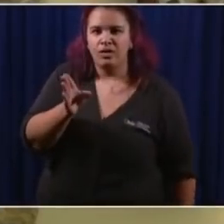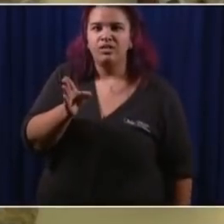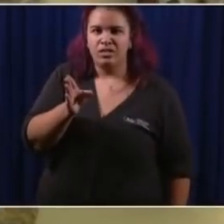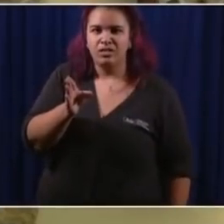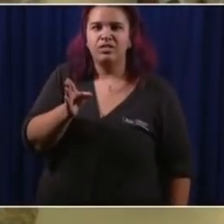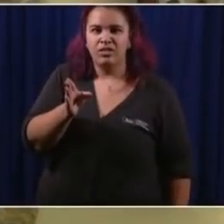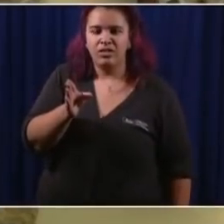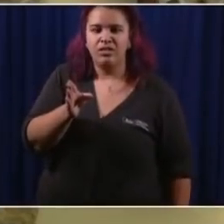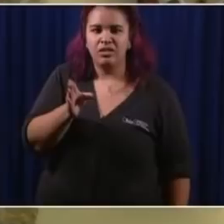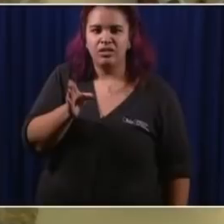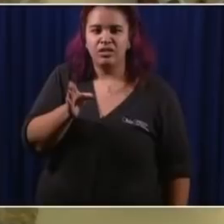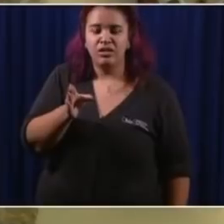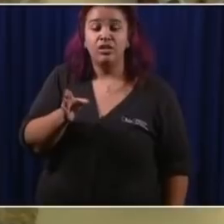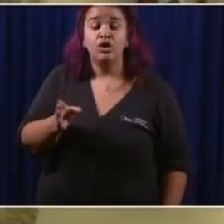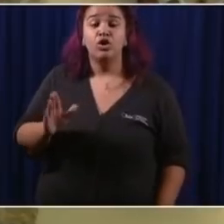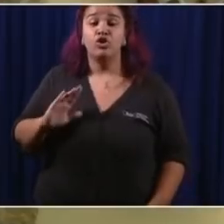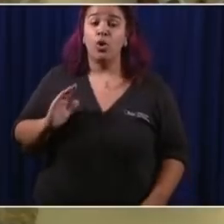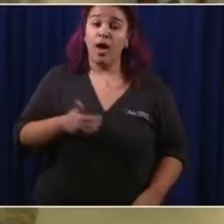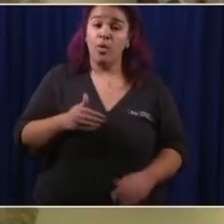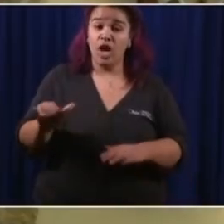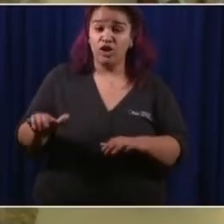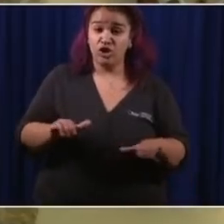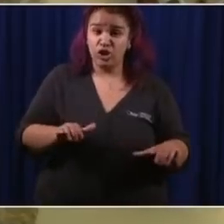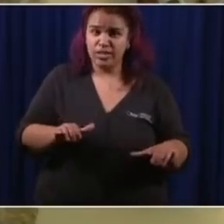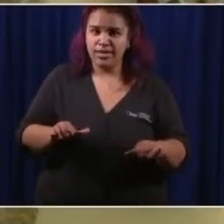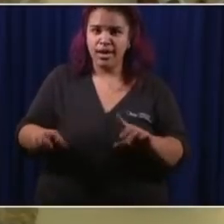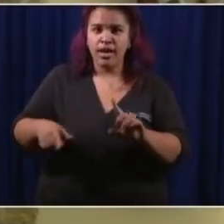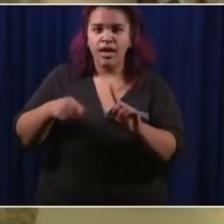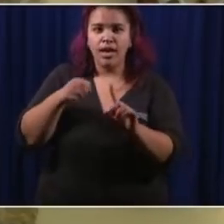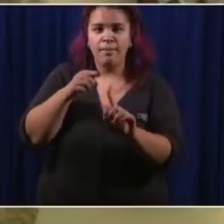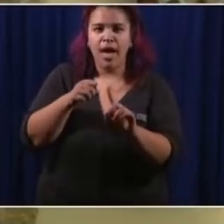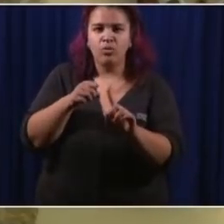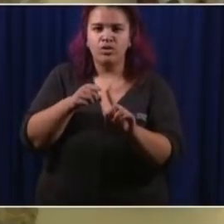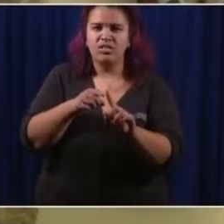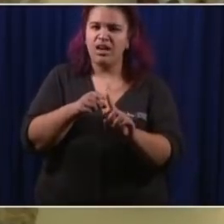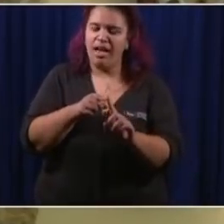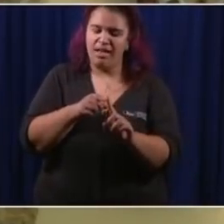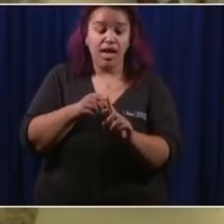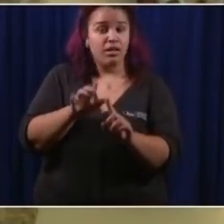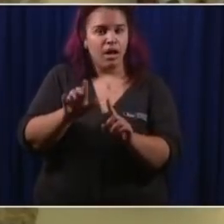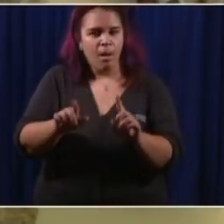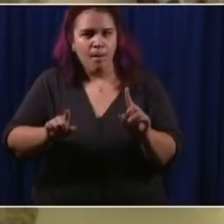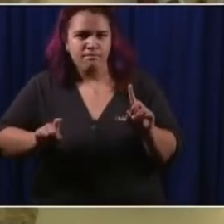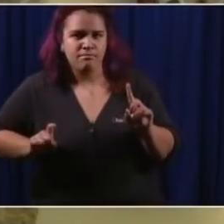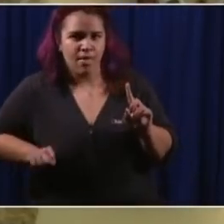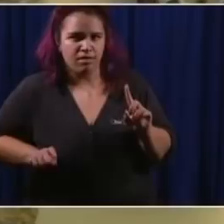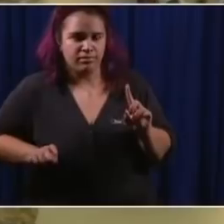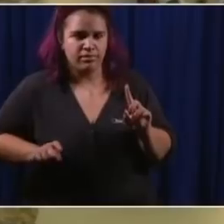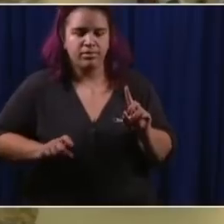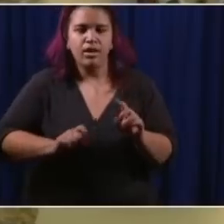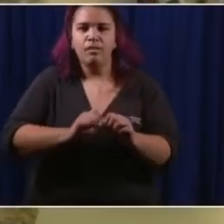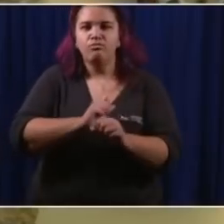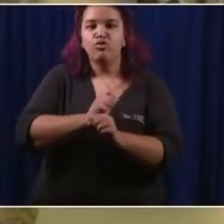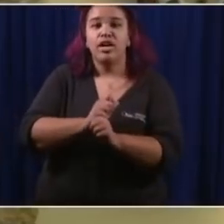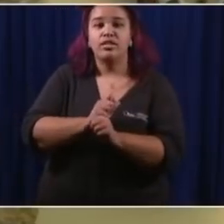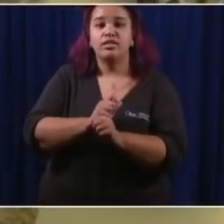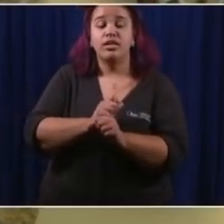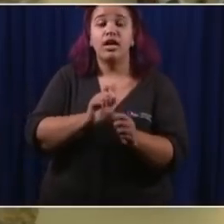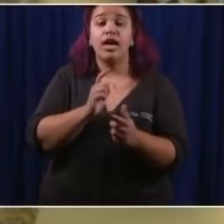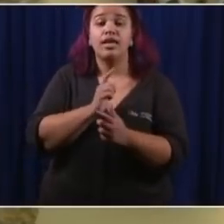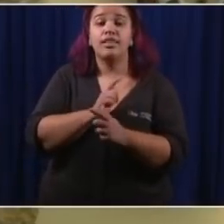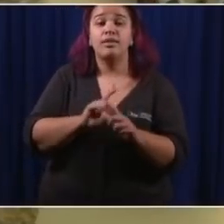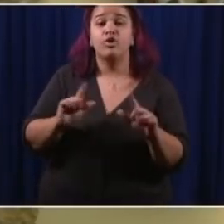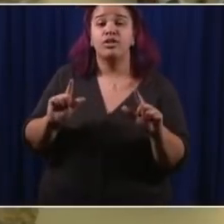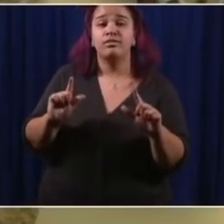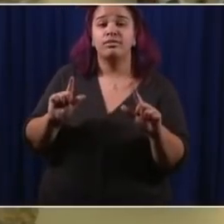preserving, protecting liberty, freedom, and basically our way of life. And I think